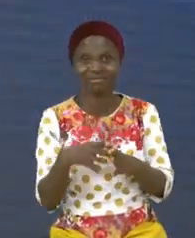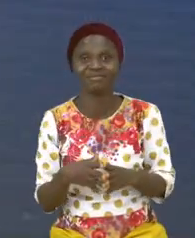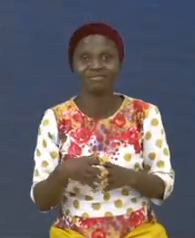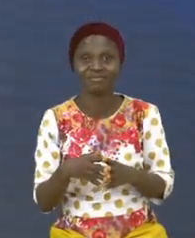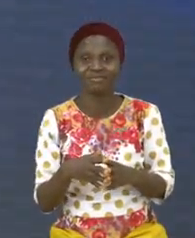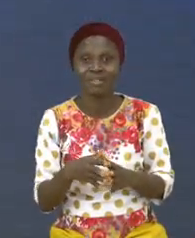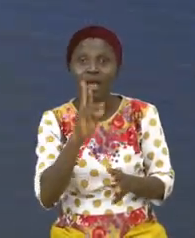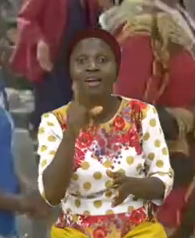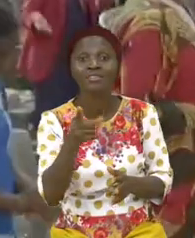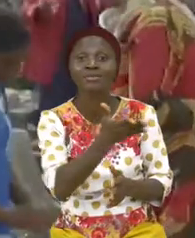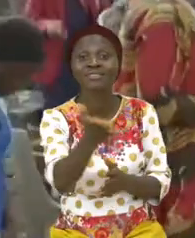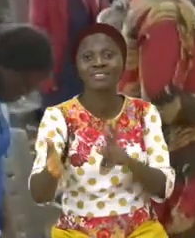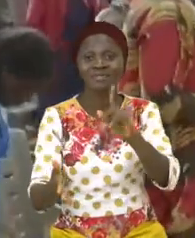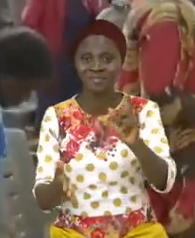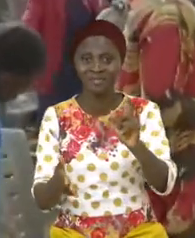Are you there?